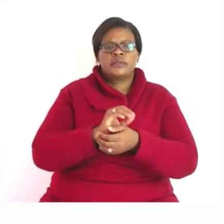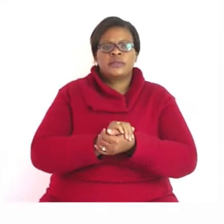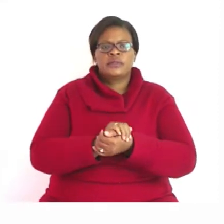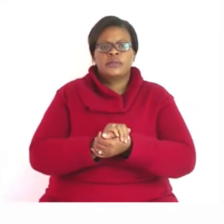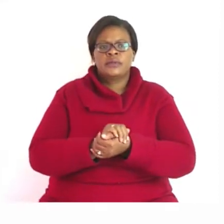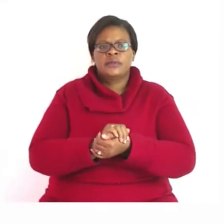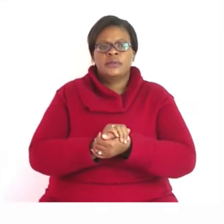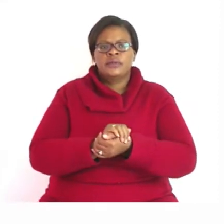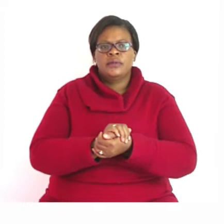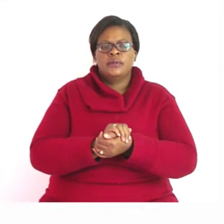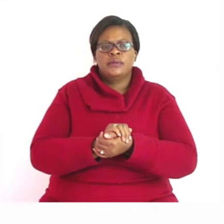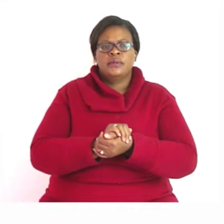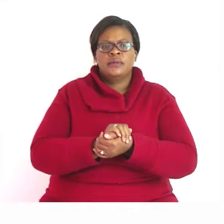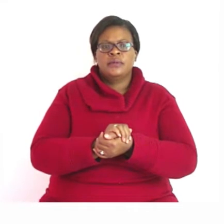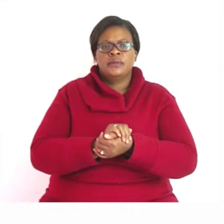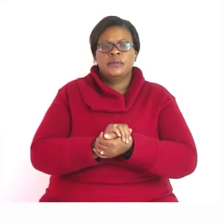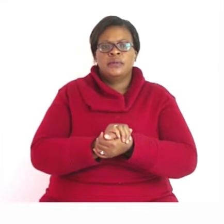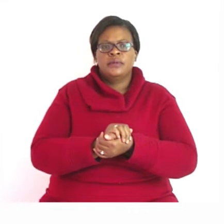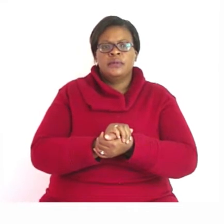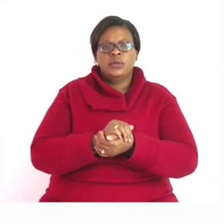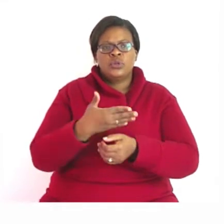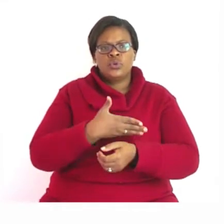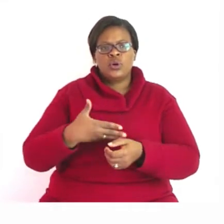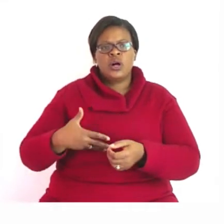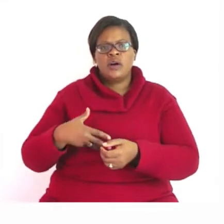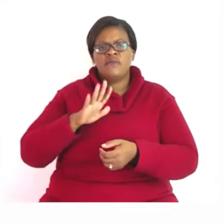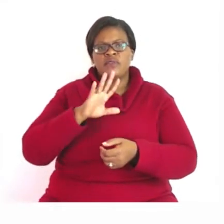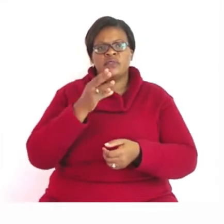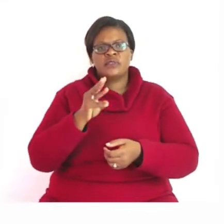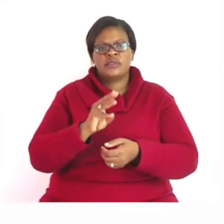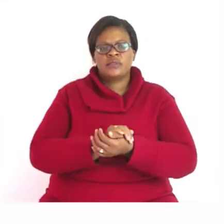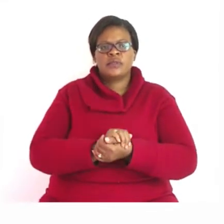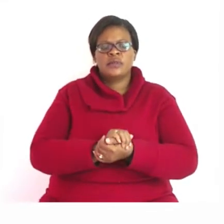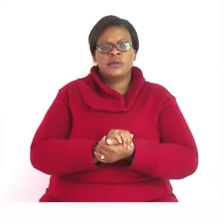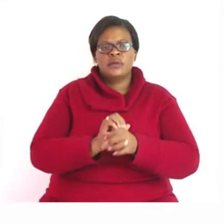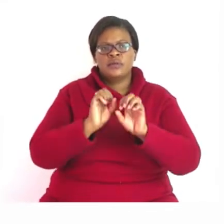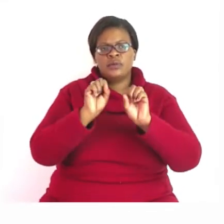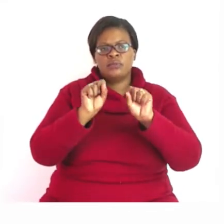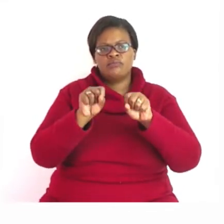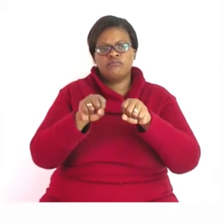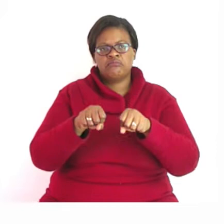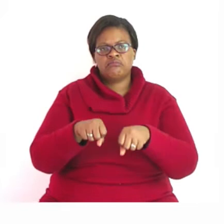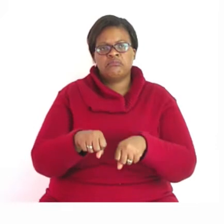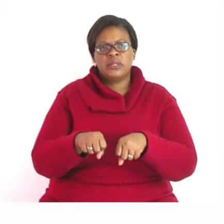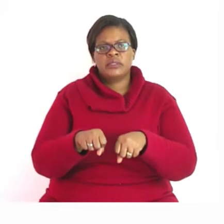Therefore, in order to halve 56, you have to